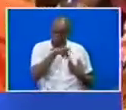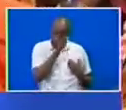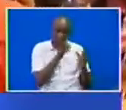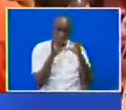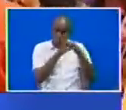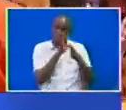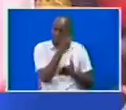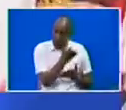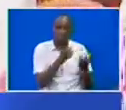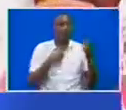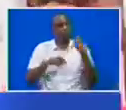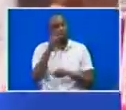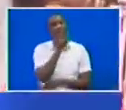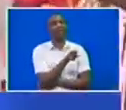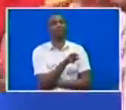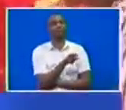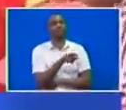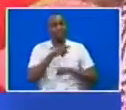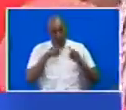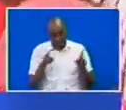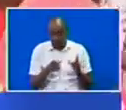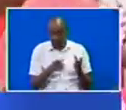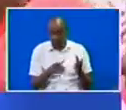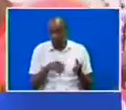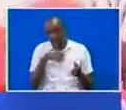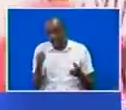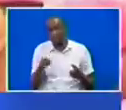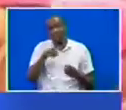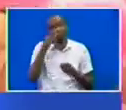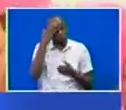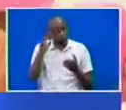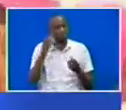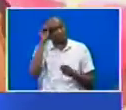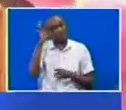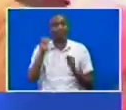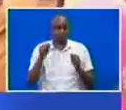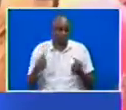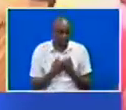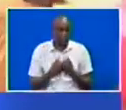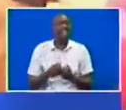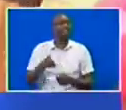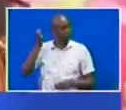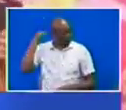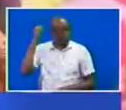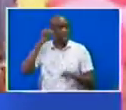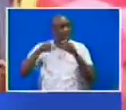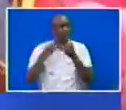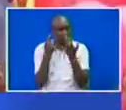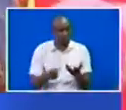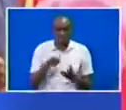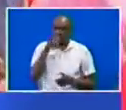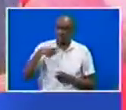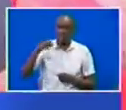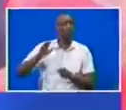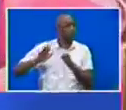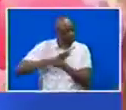unity may give them an upper hand. However, their willian are known to pull surprises. In the last elections, they overwhelmingly voted